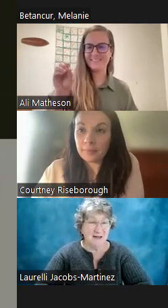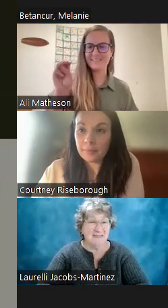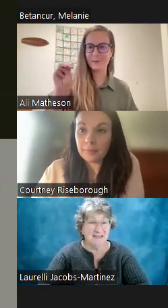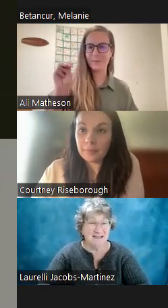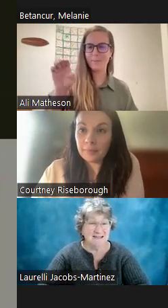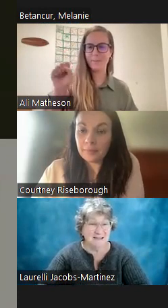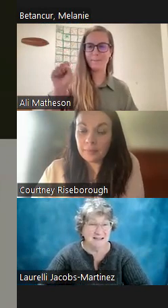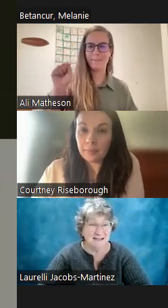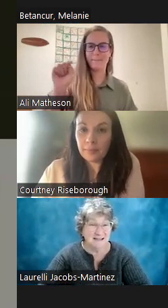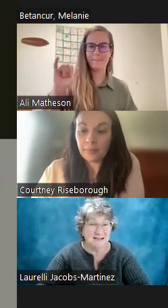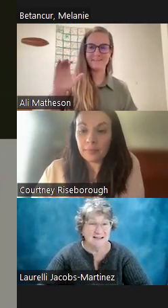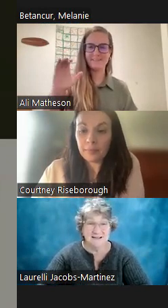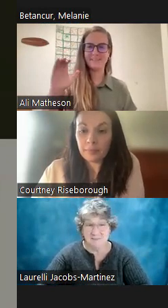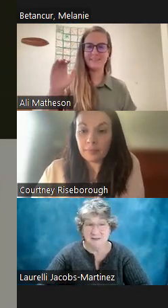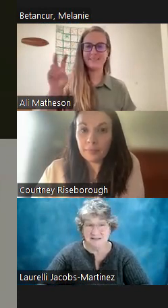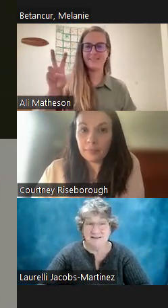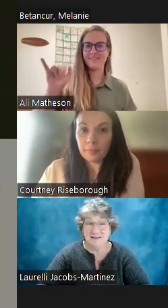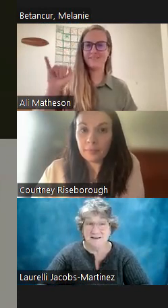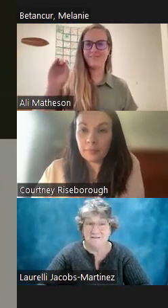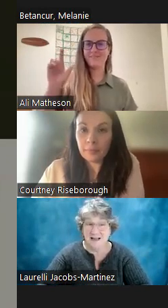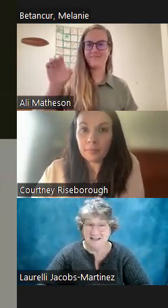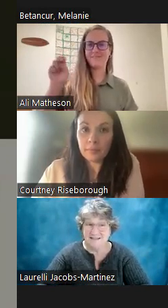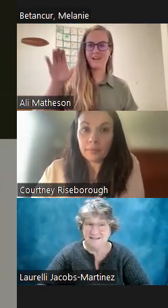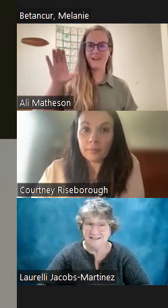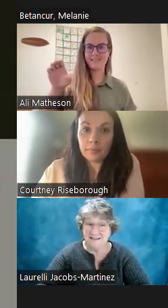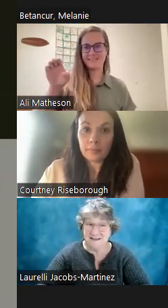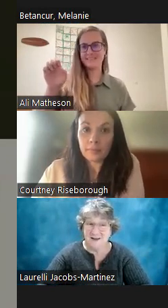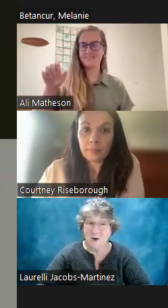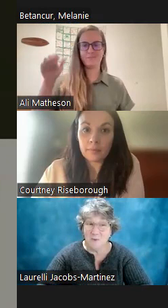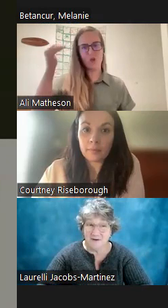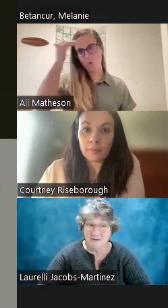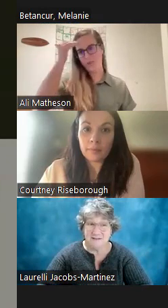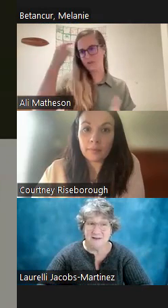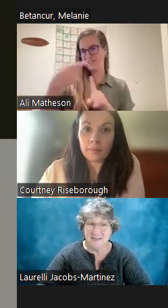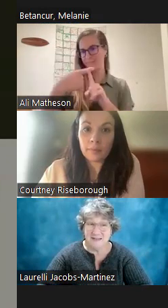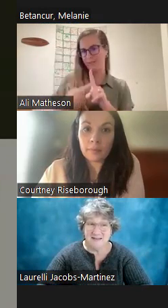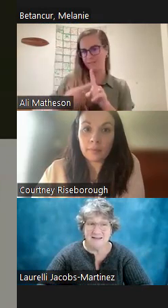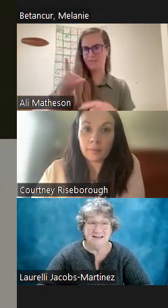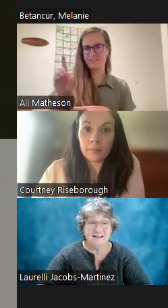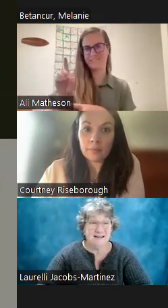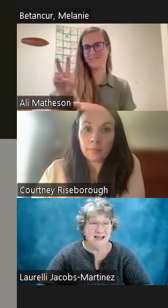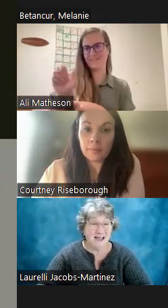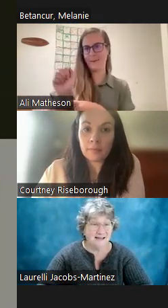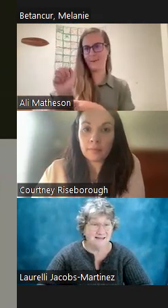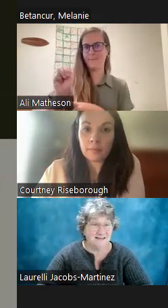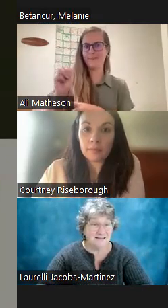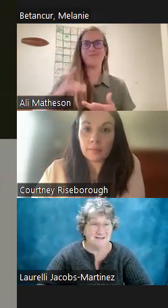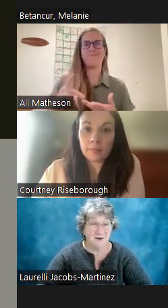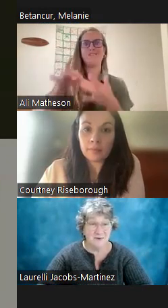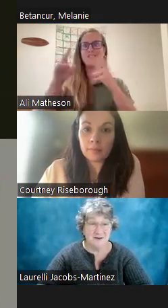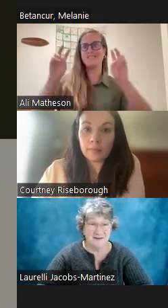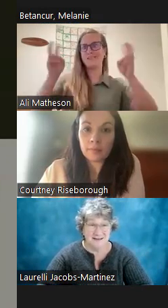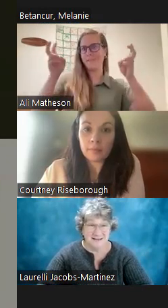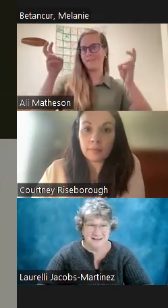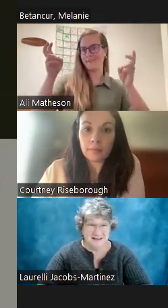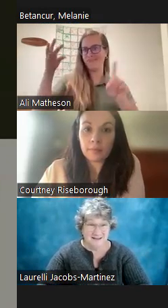This month is Domestic Violence Awareness Month. And